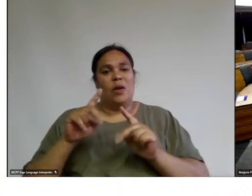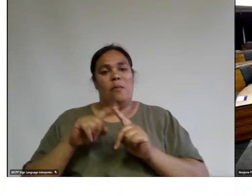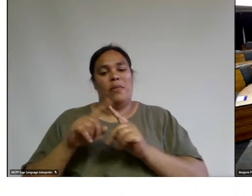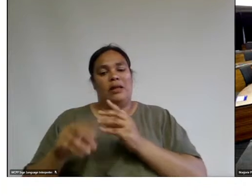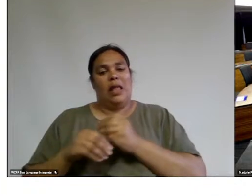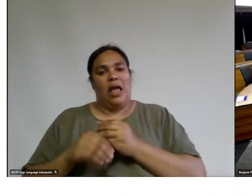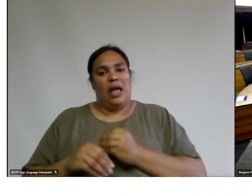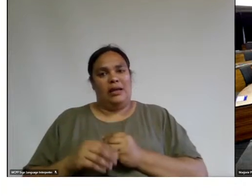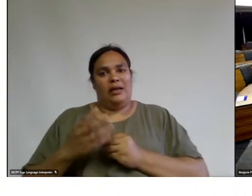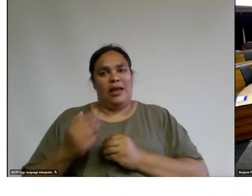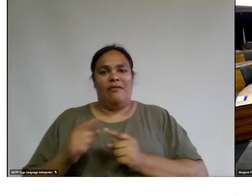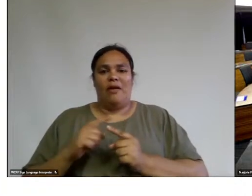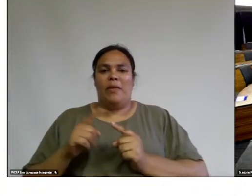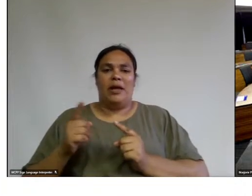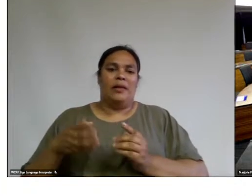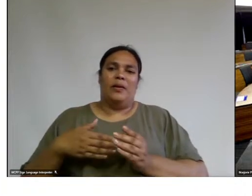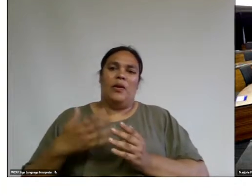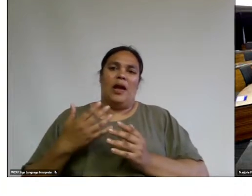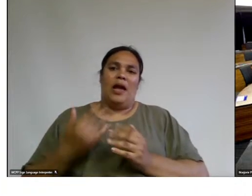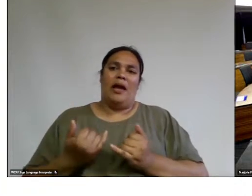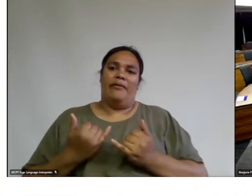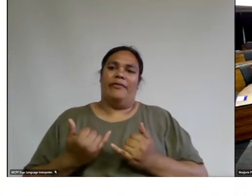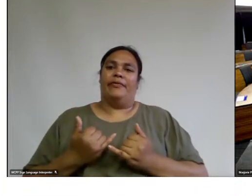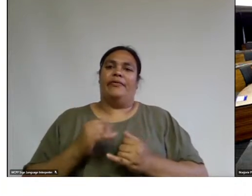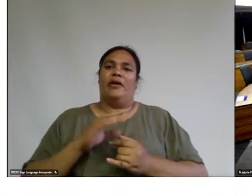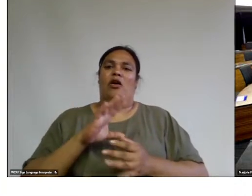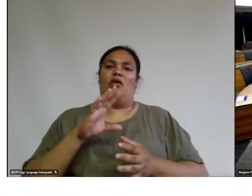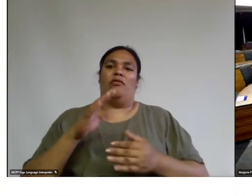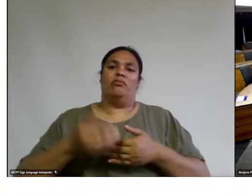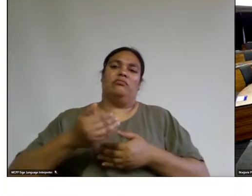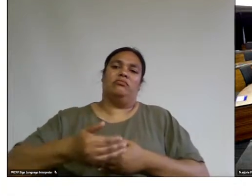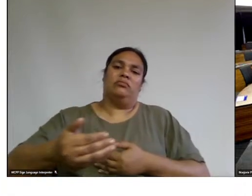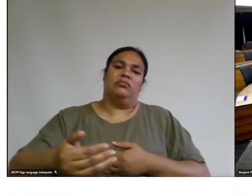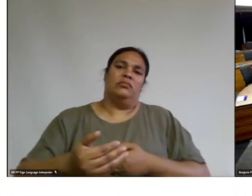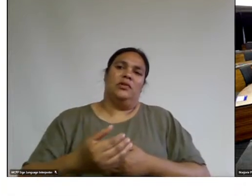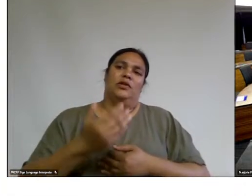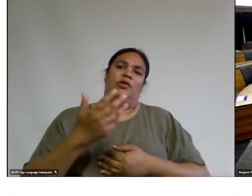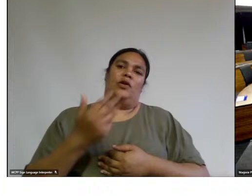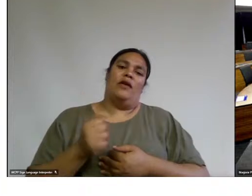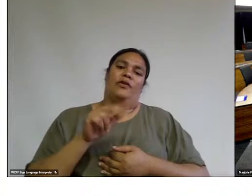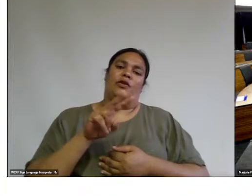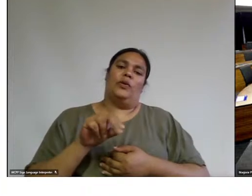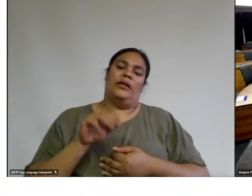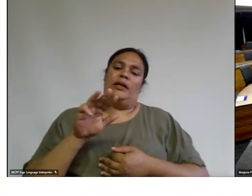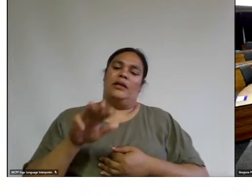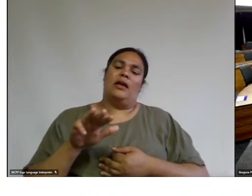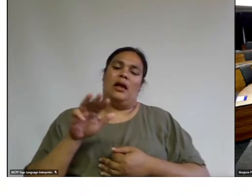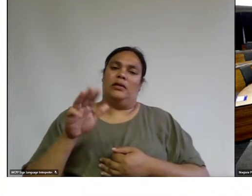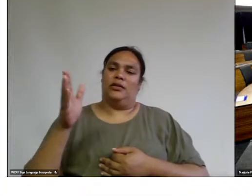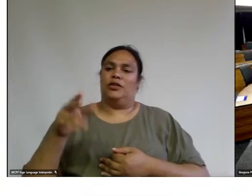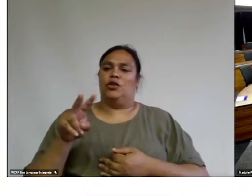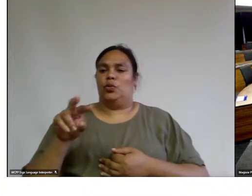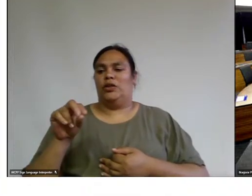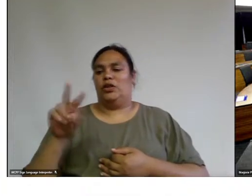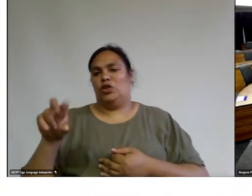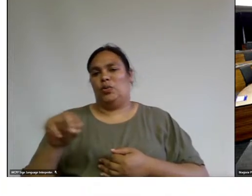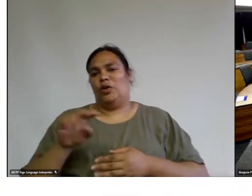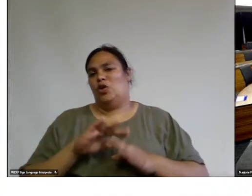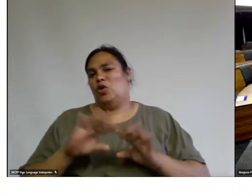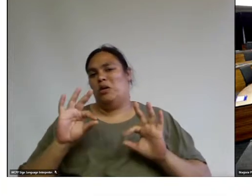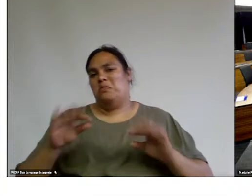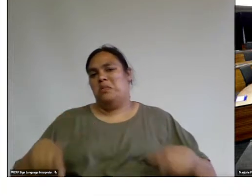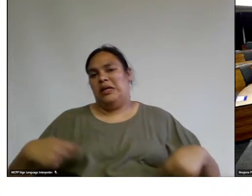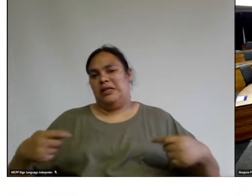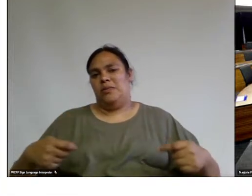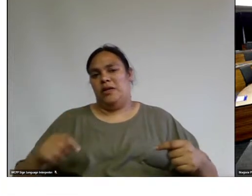it because it is no sort of clarity in terms of what happened to 2019 and 2020's irregular